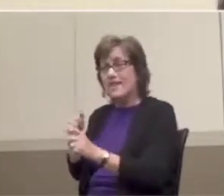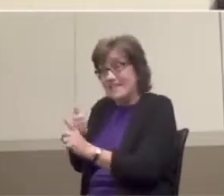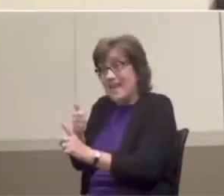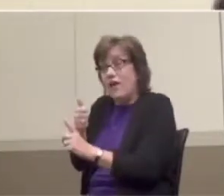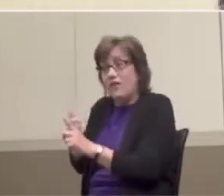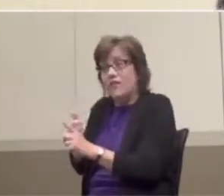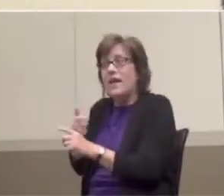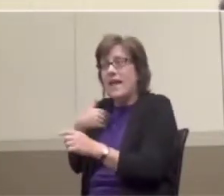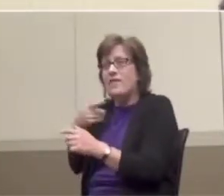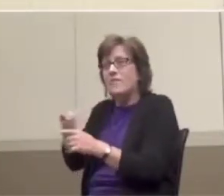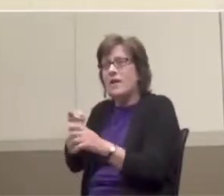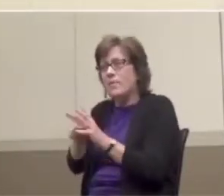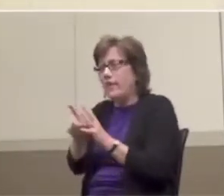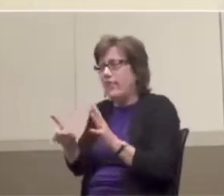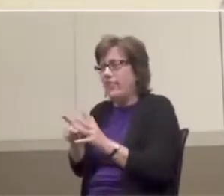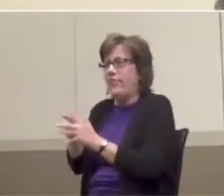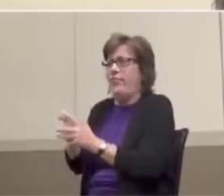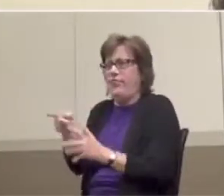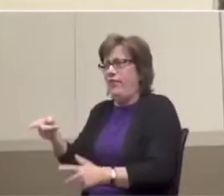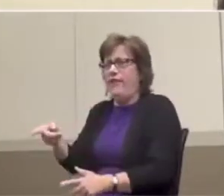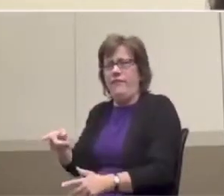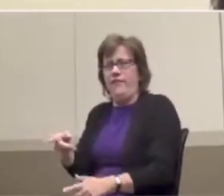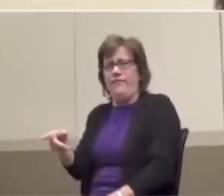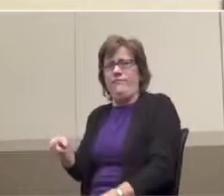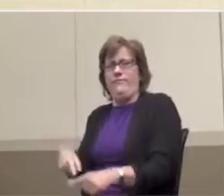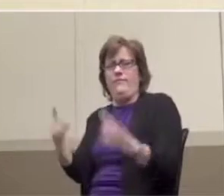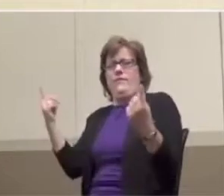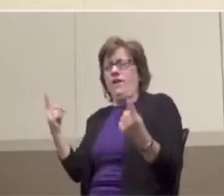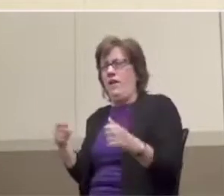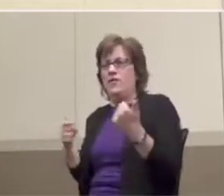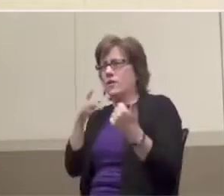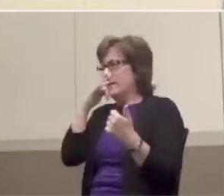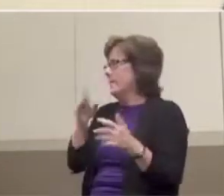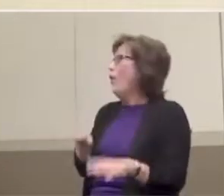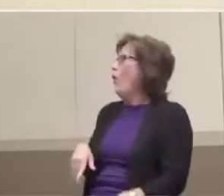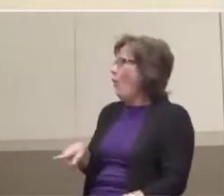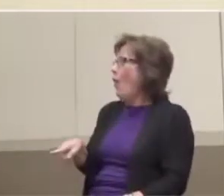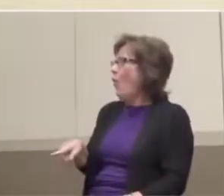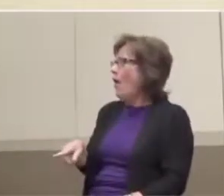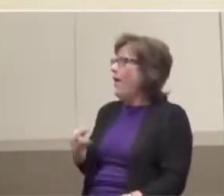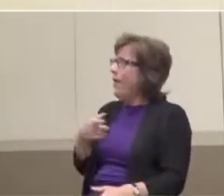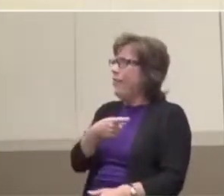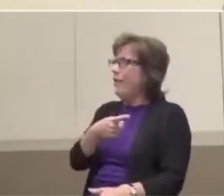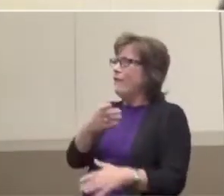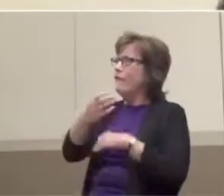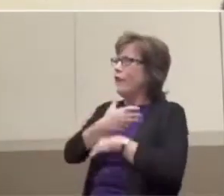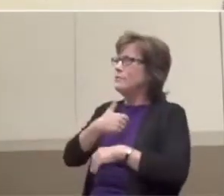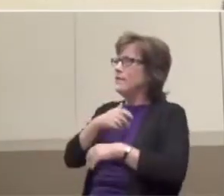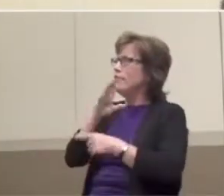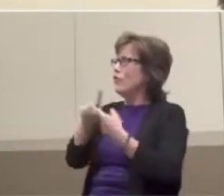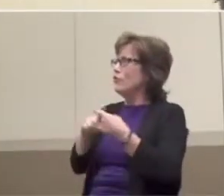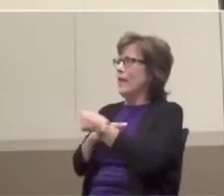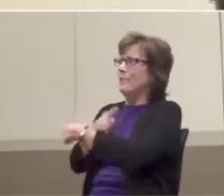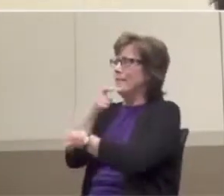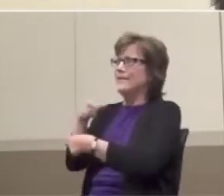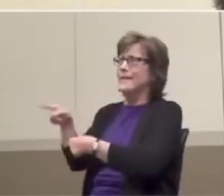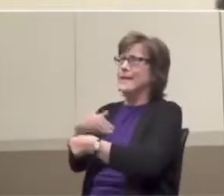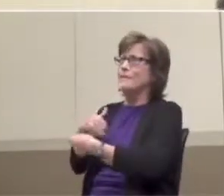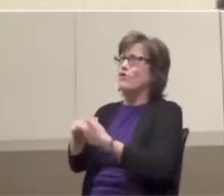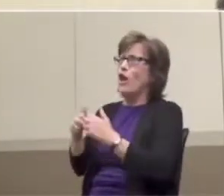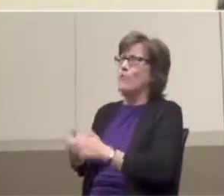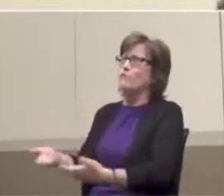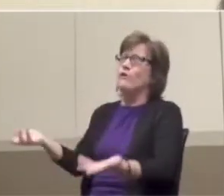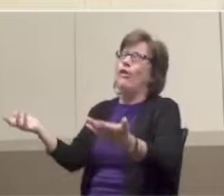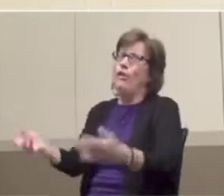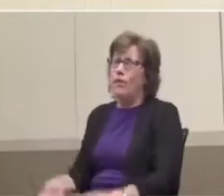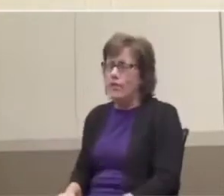other kids would realize, oh, they're making me talk to Timmy because he's got problems. Yeah, so